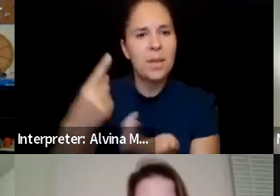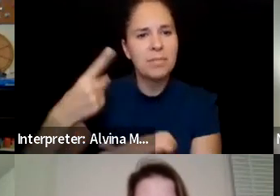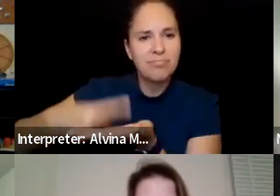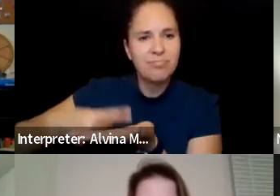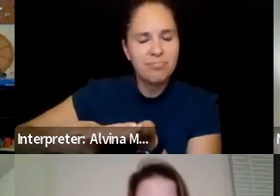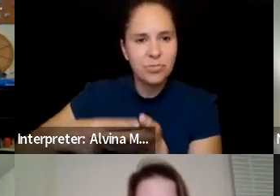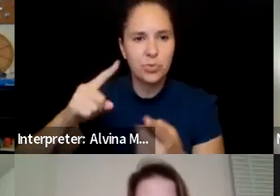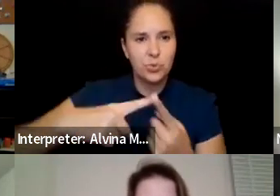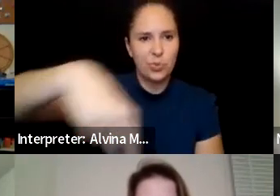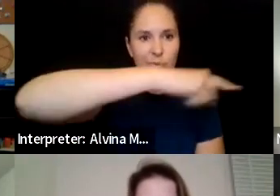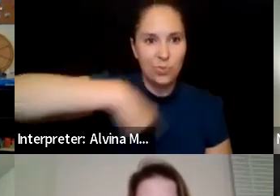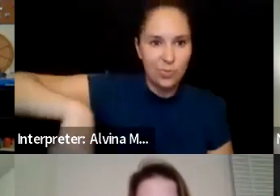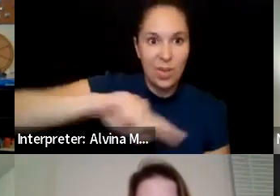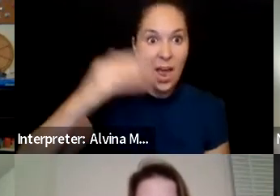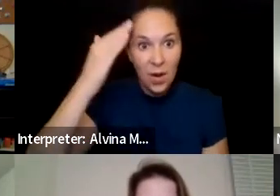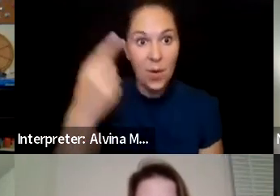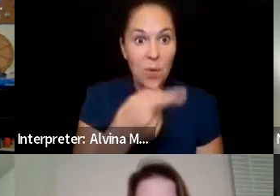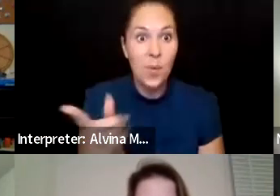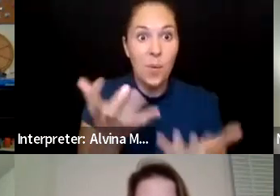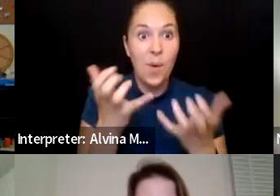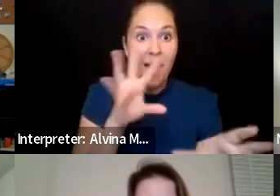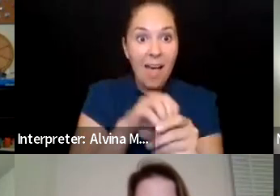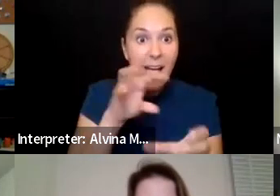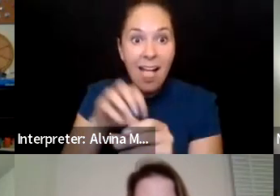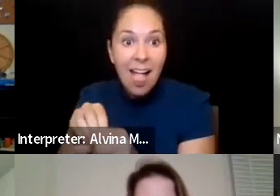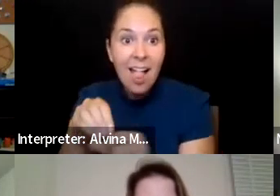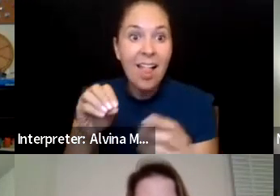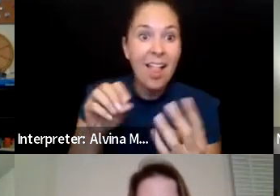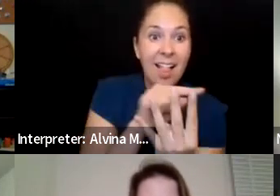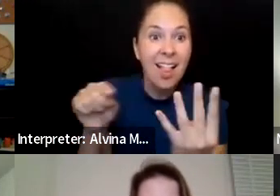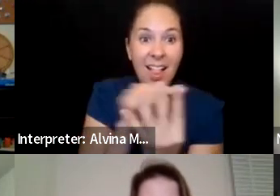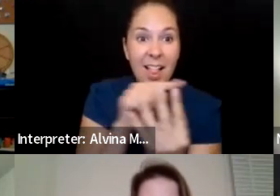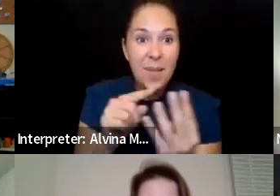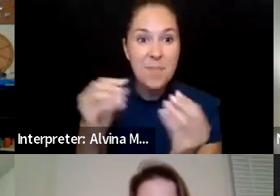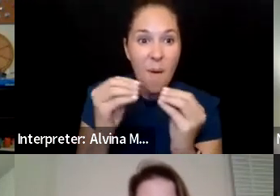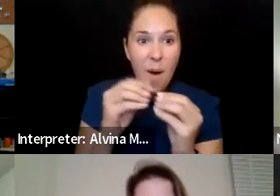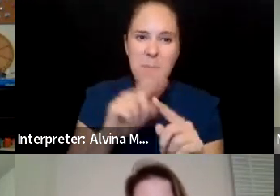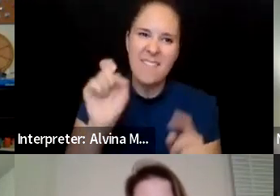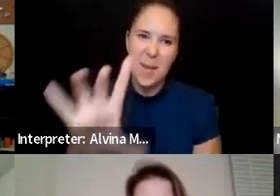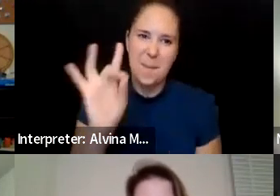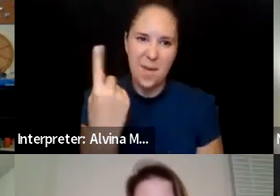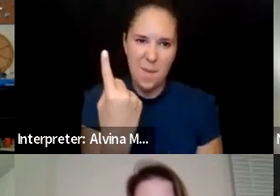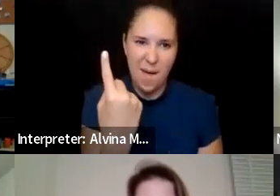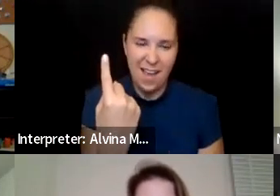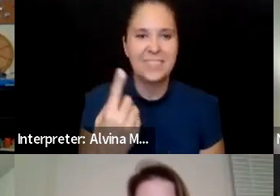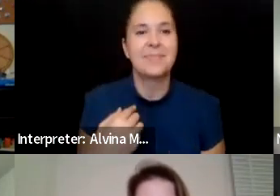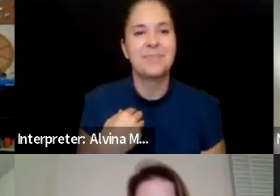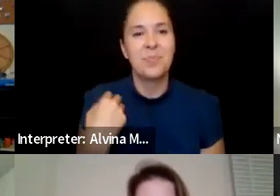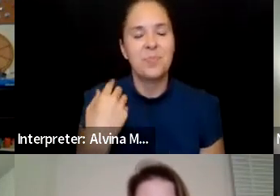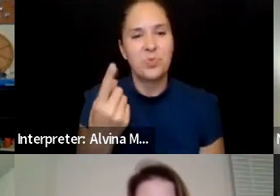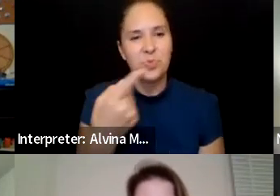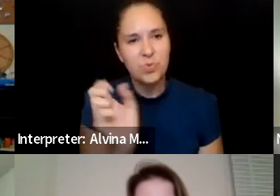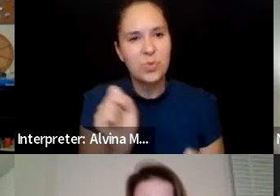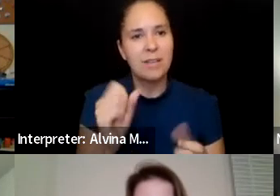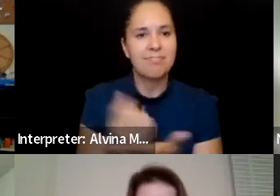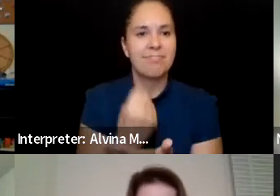else. Because I'm sure you probably all want to be in all the rooms. I know I do, but we have to choose just one. So you'll get to hear what the other groups